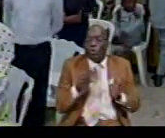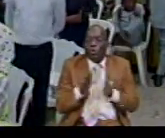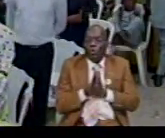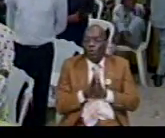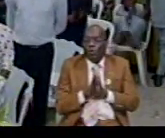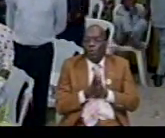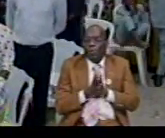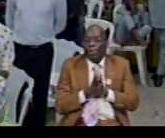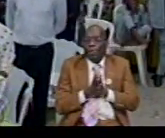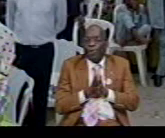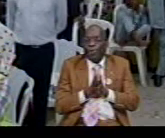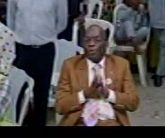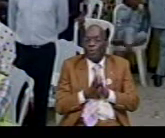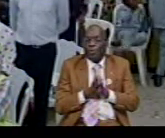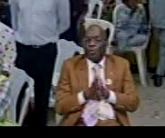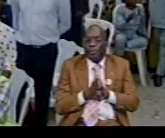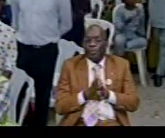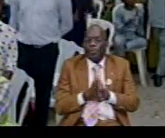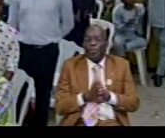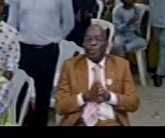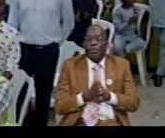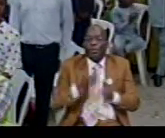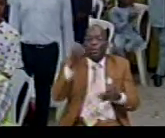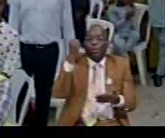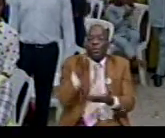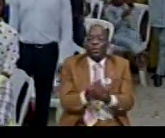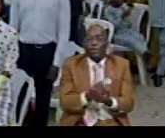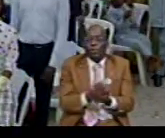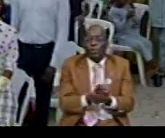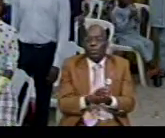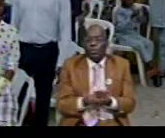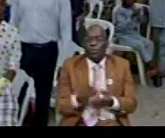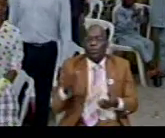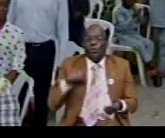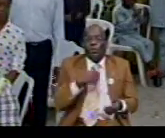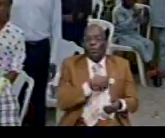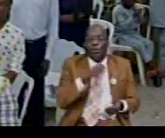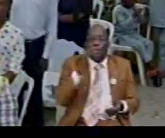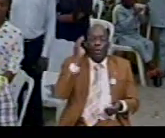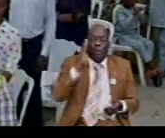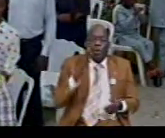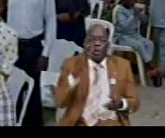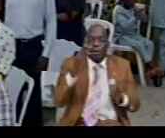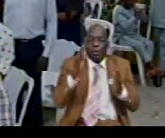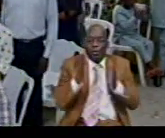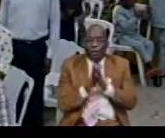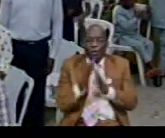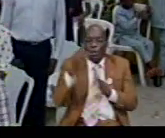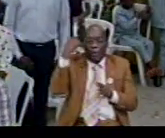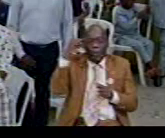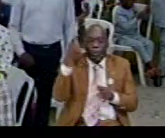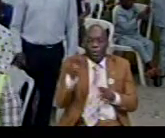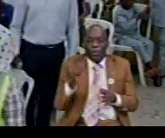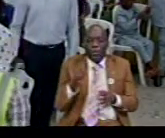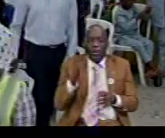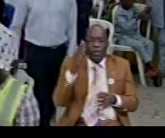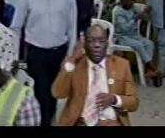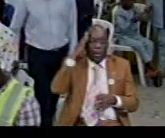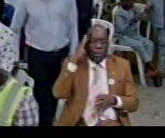Amen. Resounding amen. We are going to pray for the experience that has been dropped from